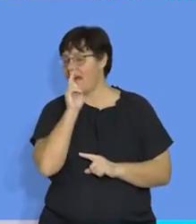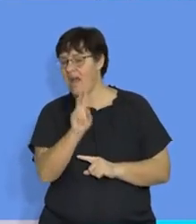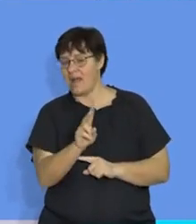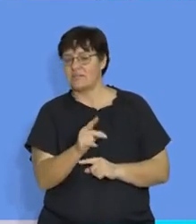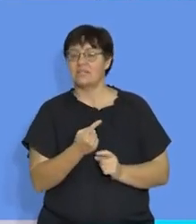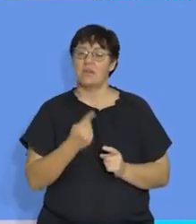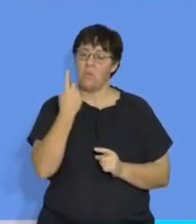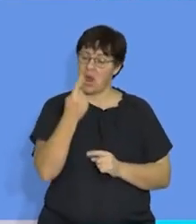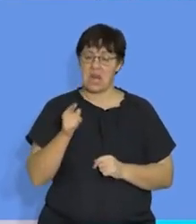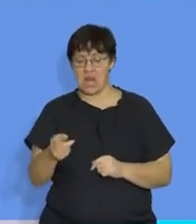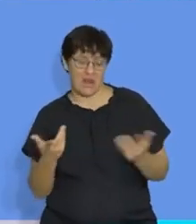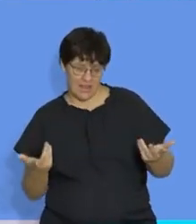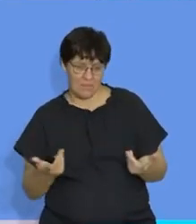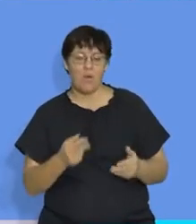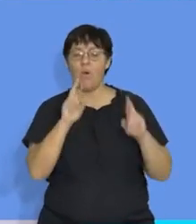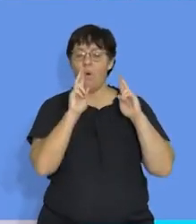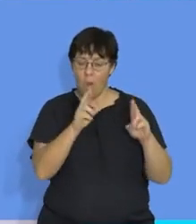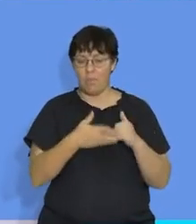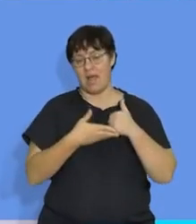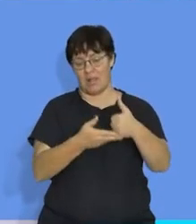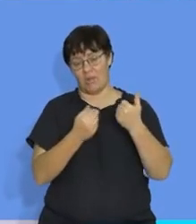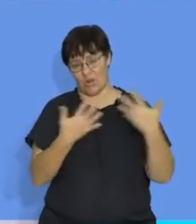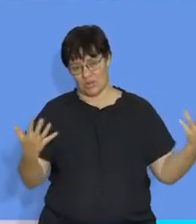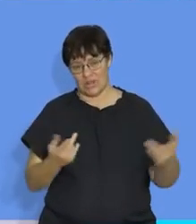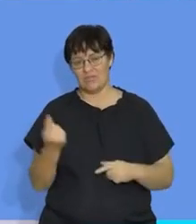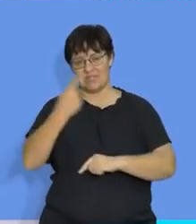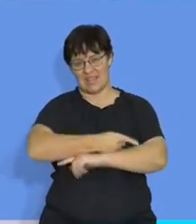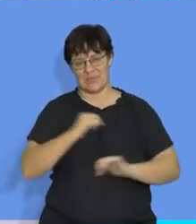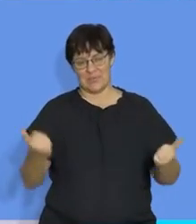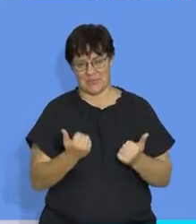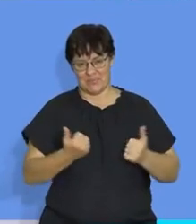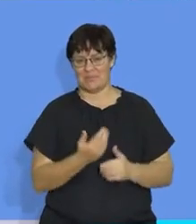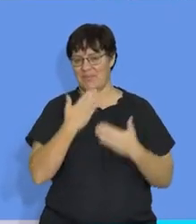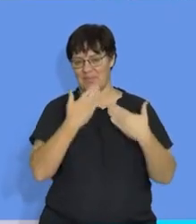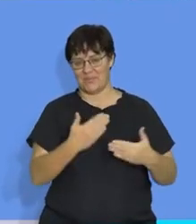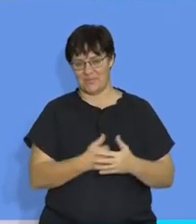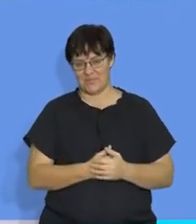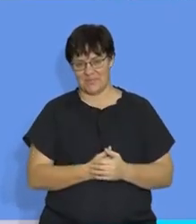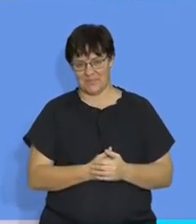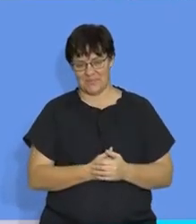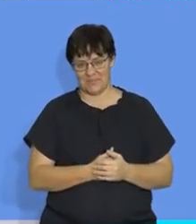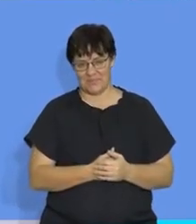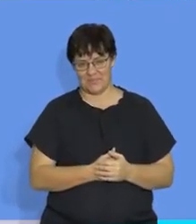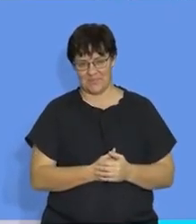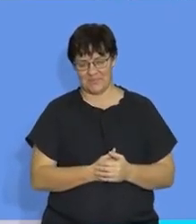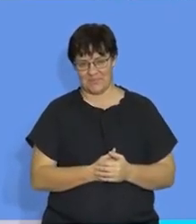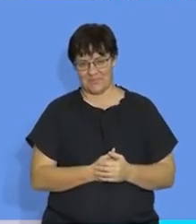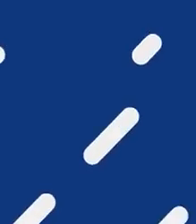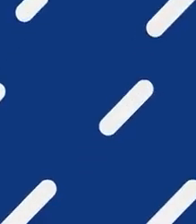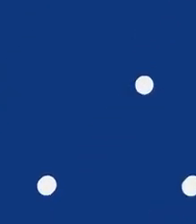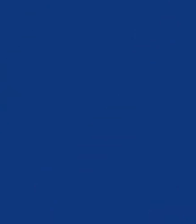in a bit later, you might have only seen the geometric, but I hope this has helped, and I hope that the rest of your day goes really well. Thank you.